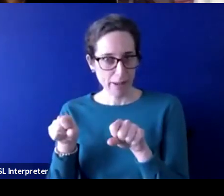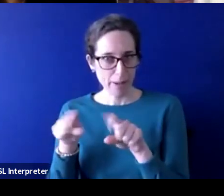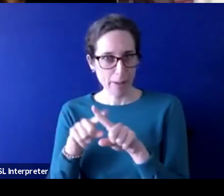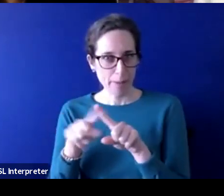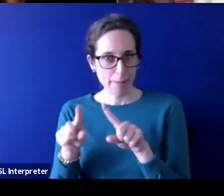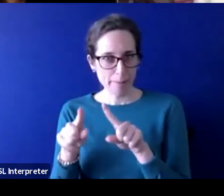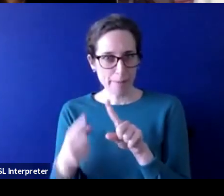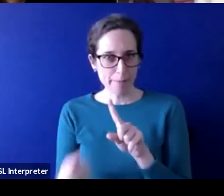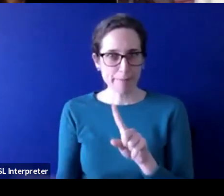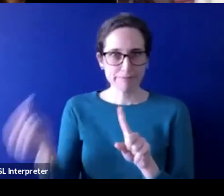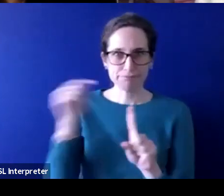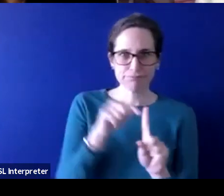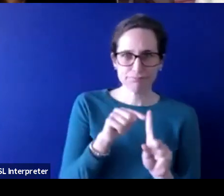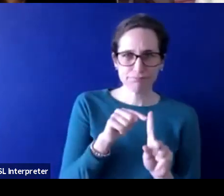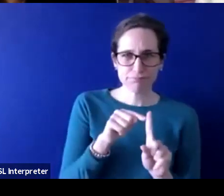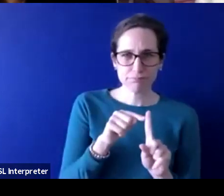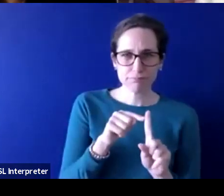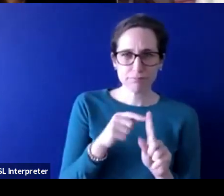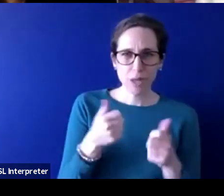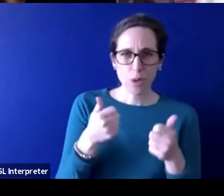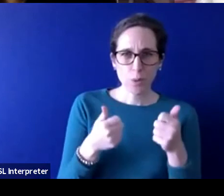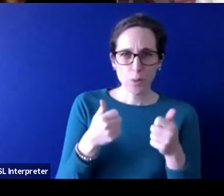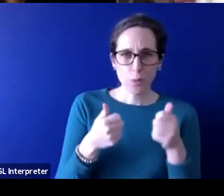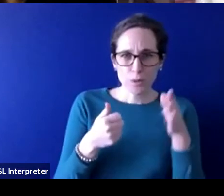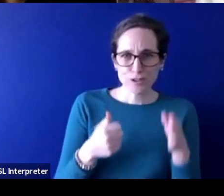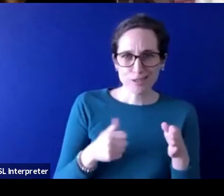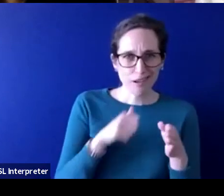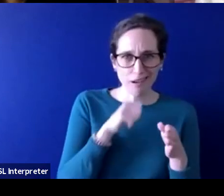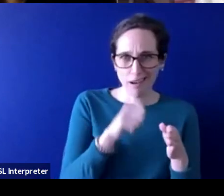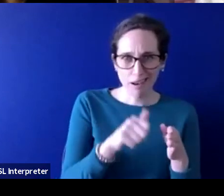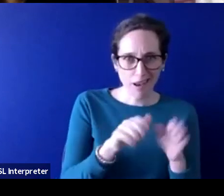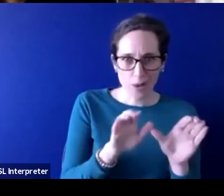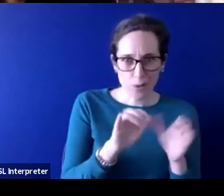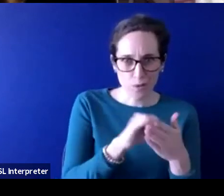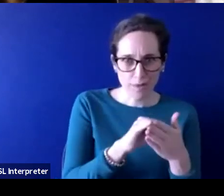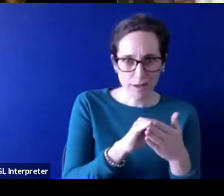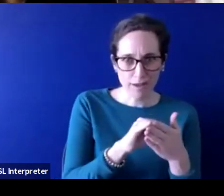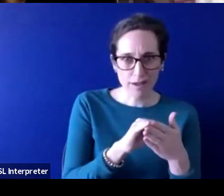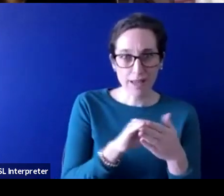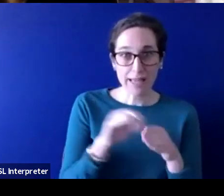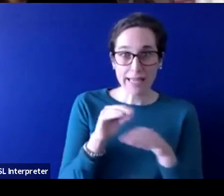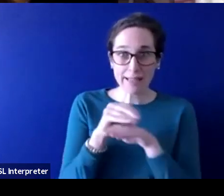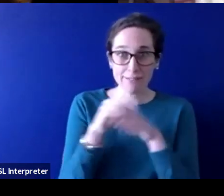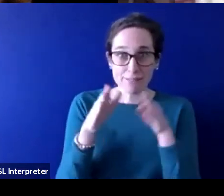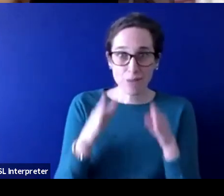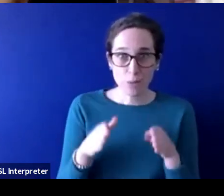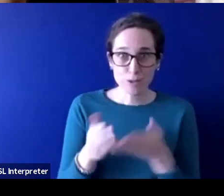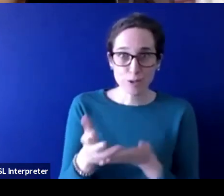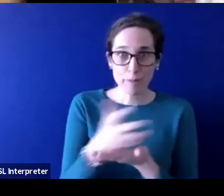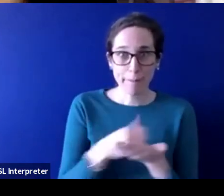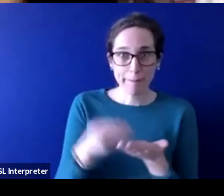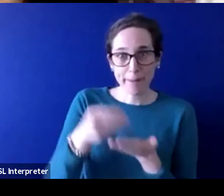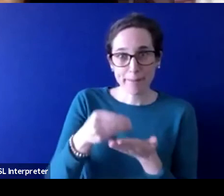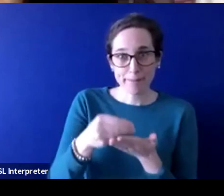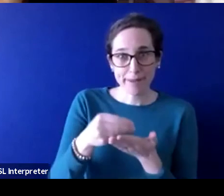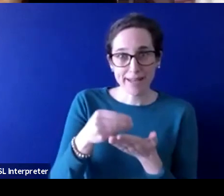it, what side wouldn't, because you got people, like I said before, you got people that are influencers making money and they're not going to want to help